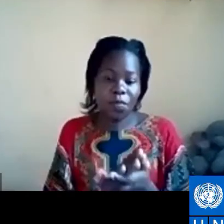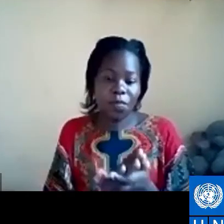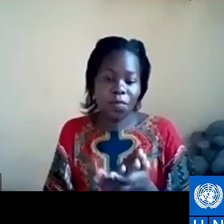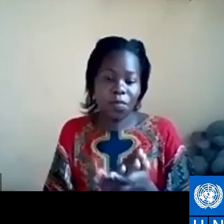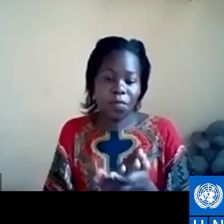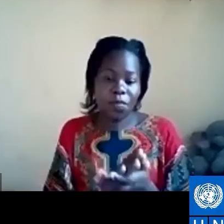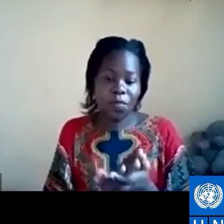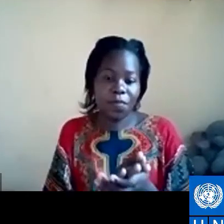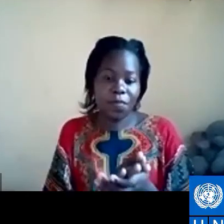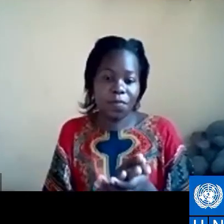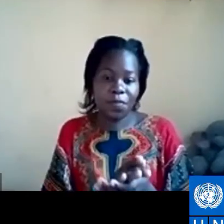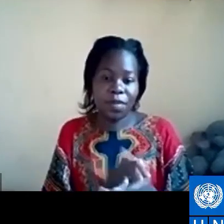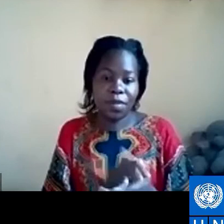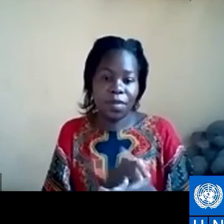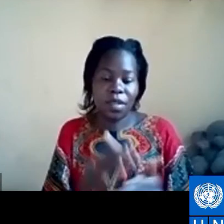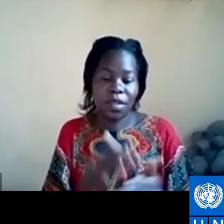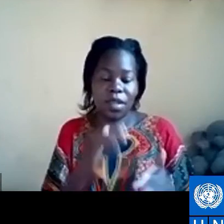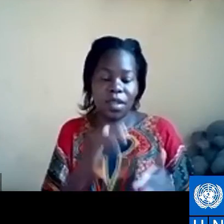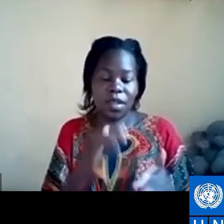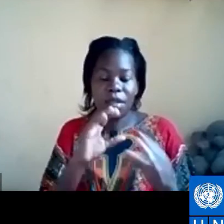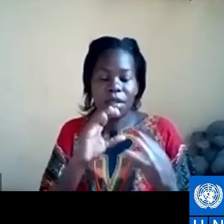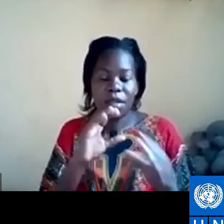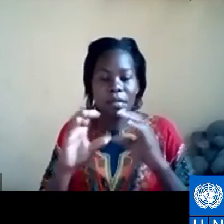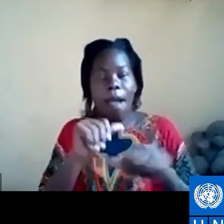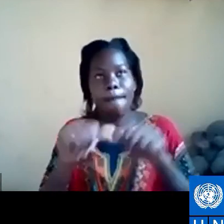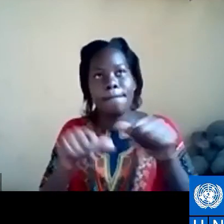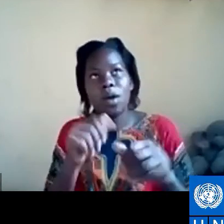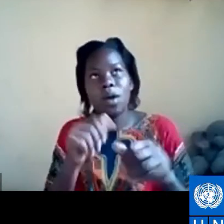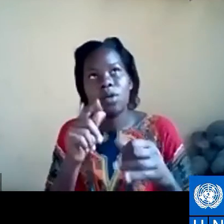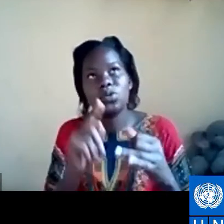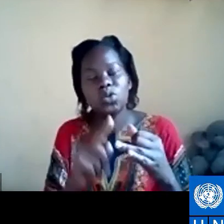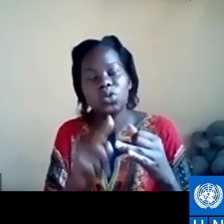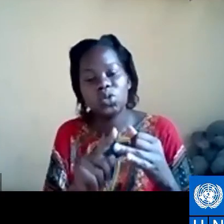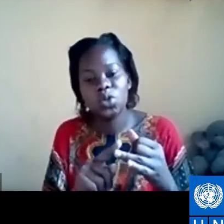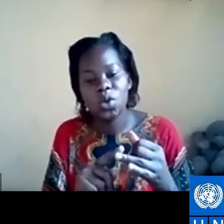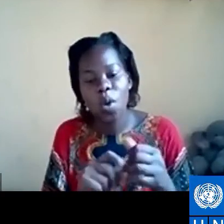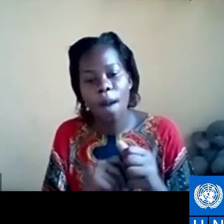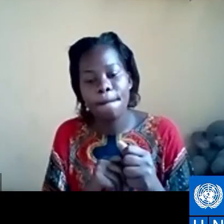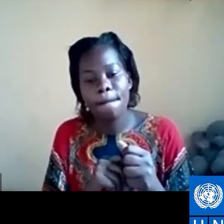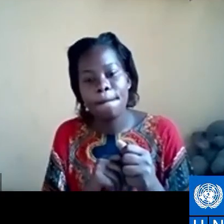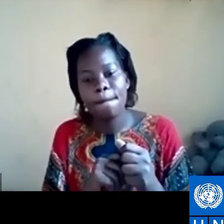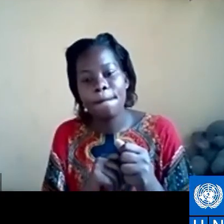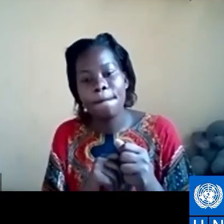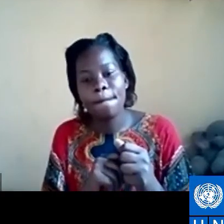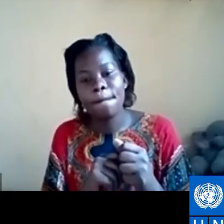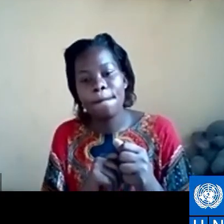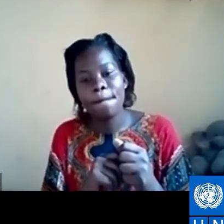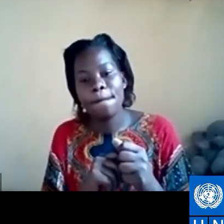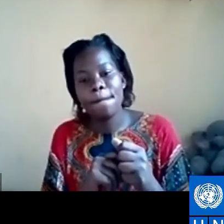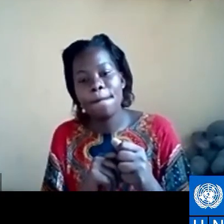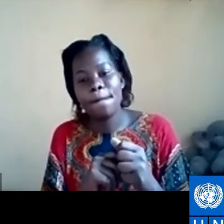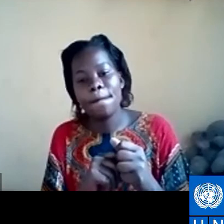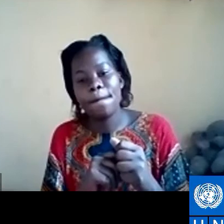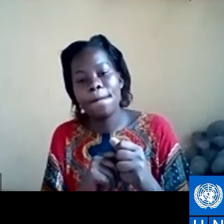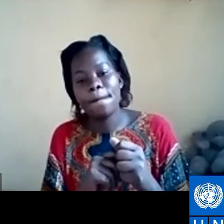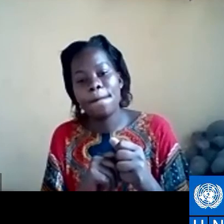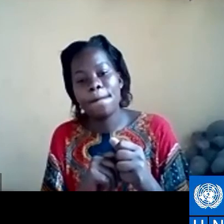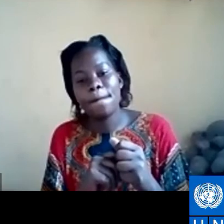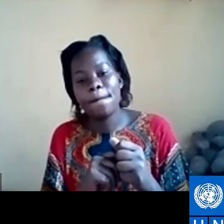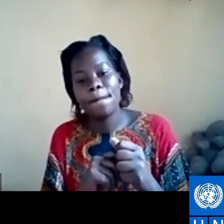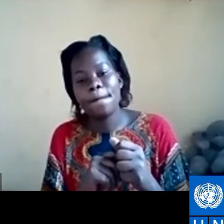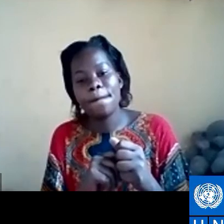People will need where to sleep, they need food, they need to travel around. There's going to be a lot of wastage. What do you do with that? Some of the things that we're talking about